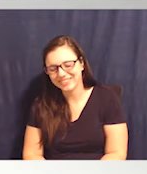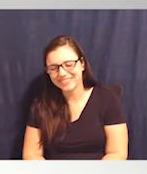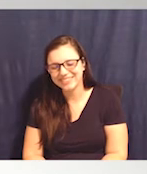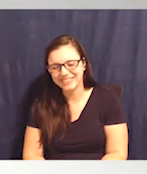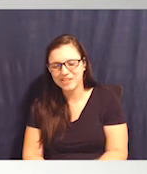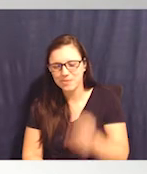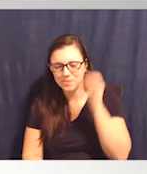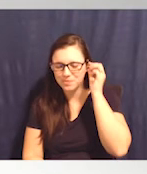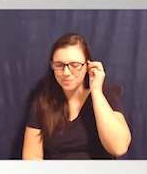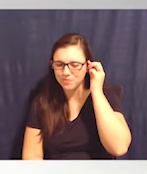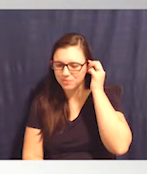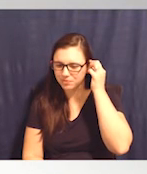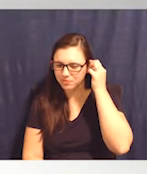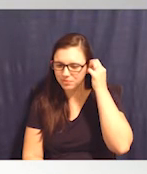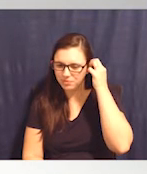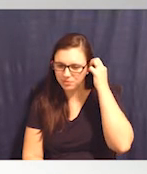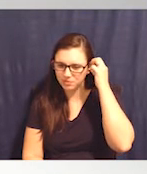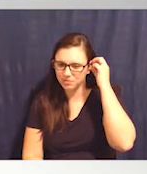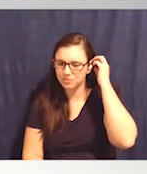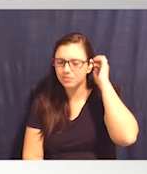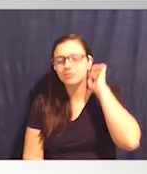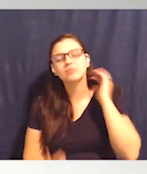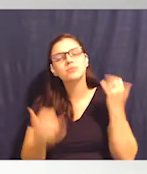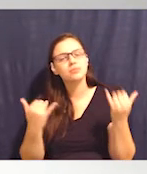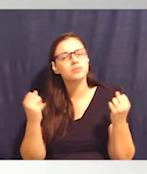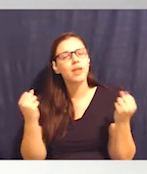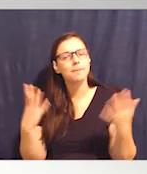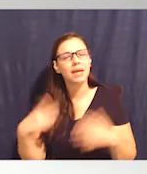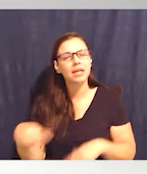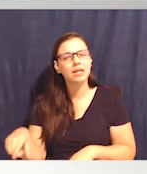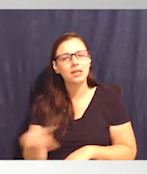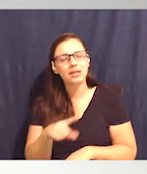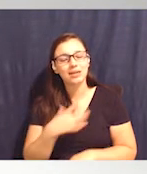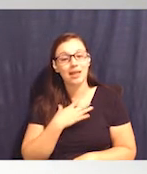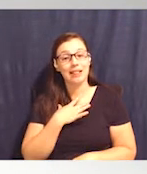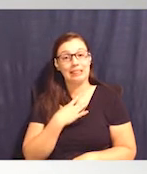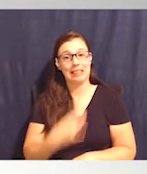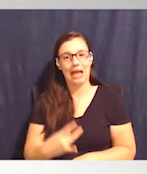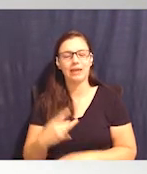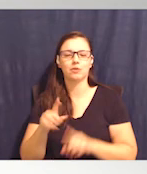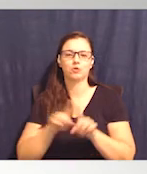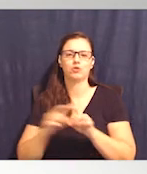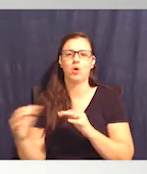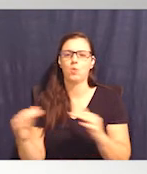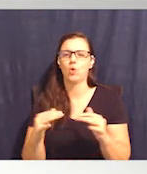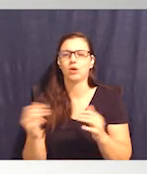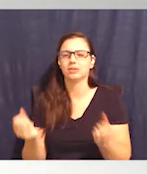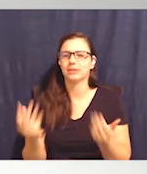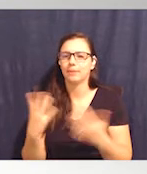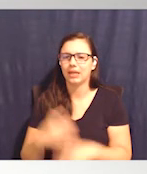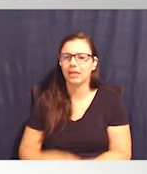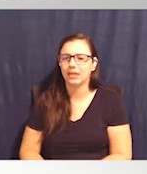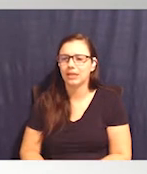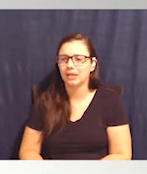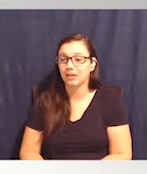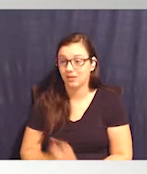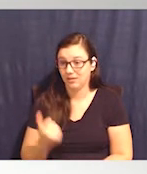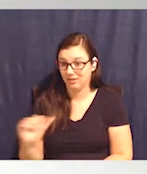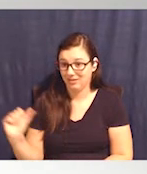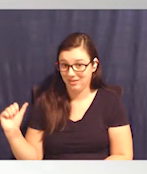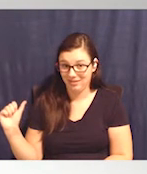Now, how many of you guys like Star Wars? Anybody? Really? Not that